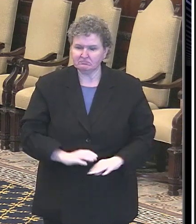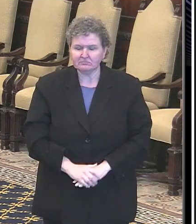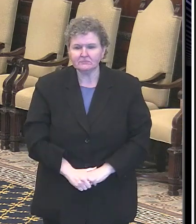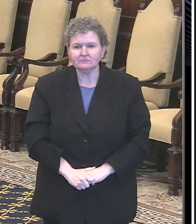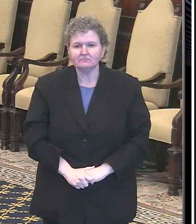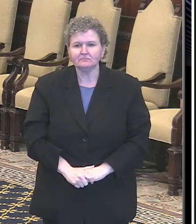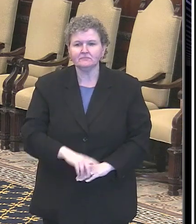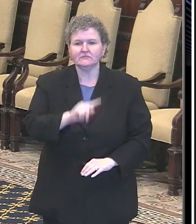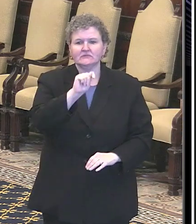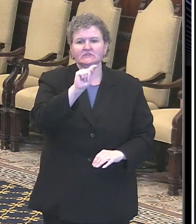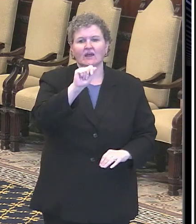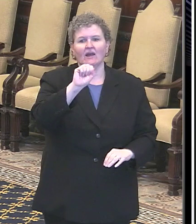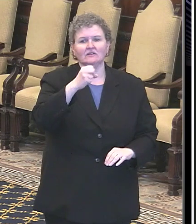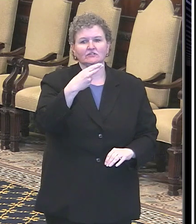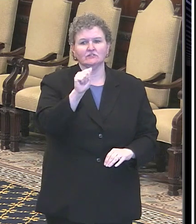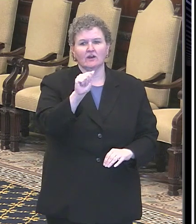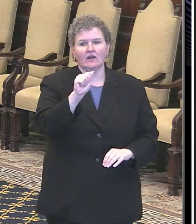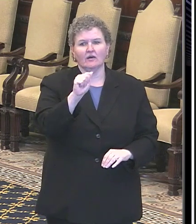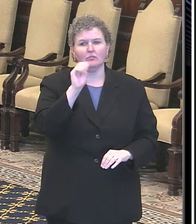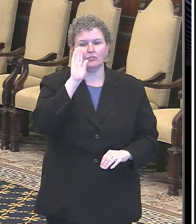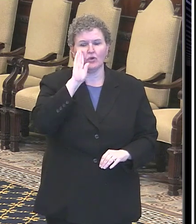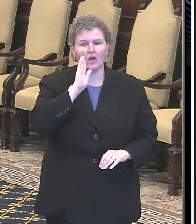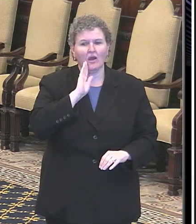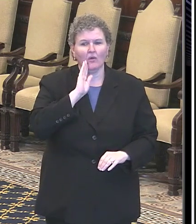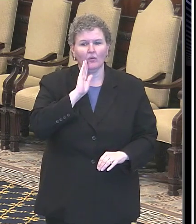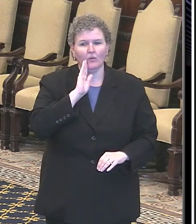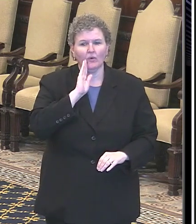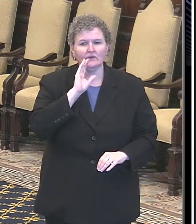Natasha Brown of CBS 3, you're up next.